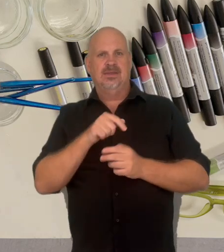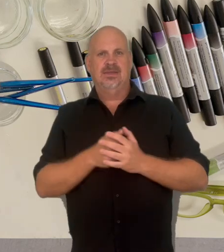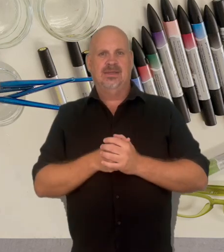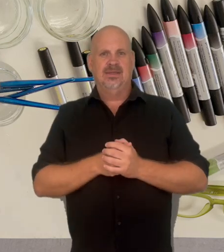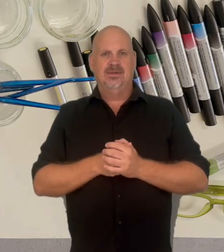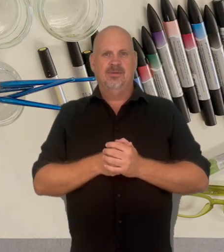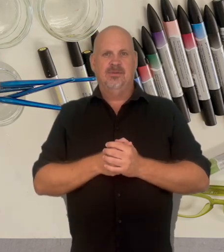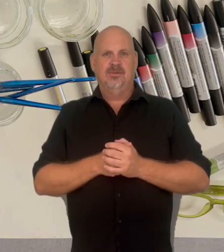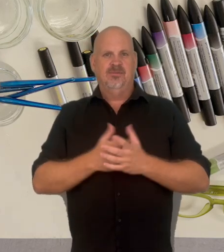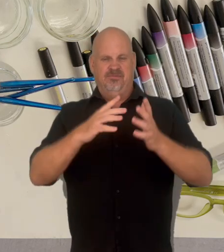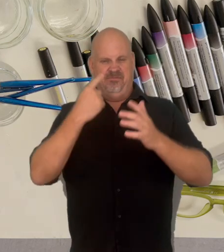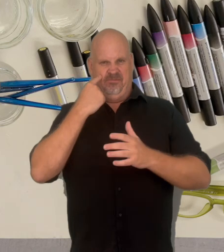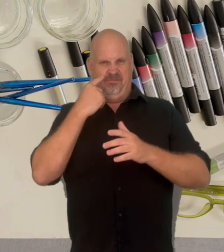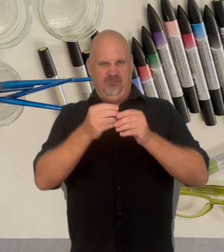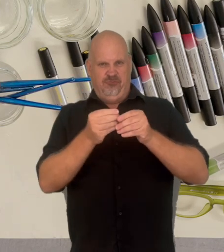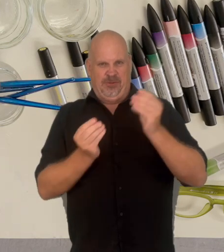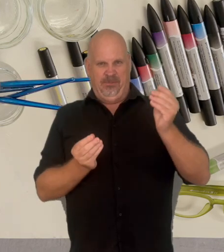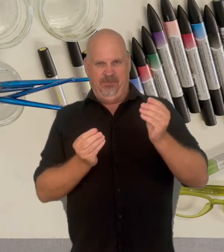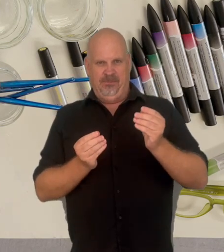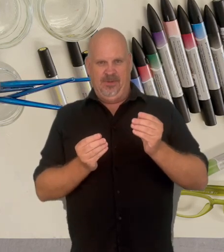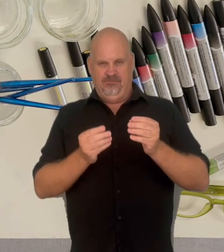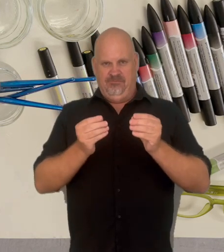this. Okay.